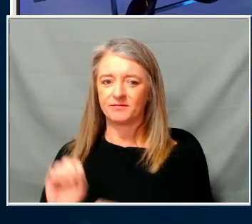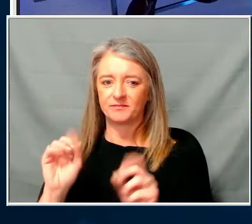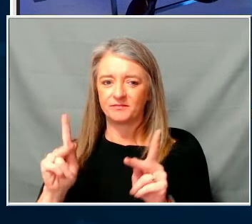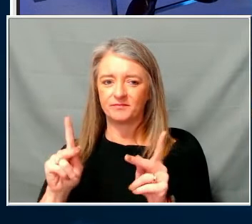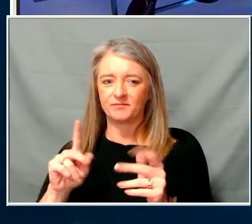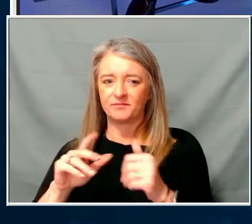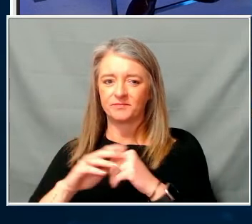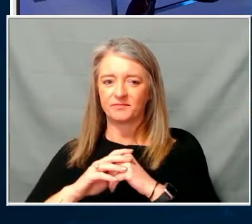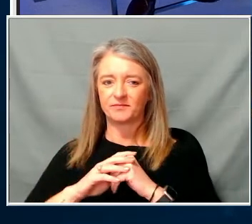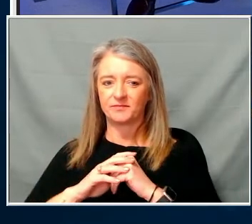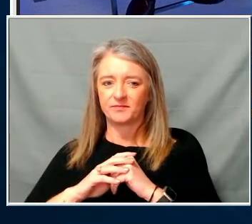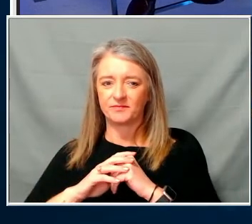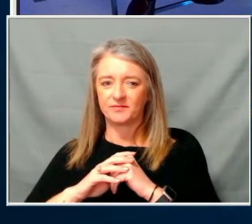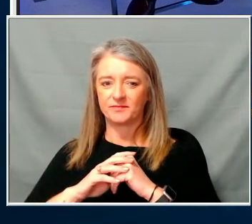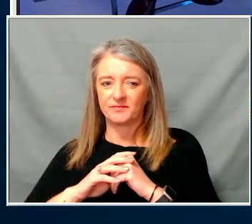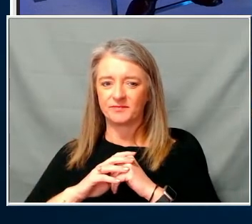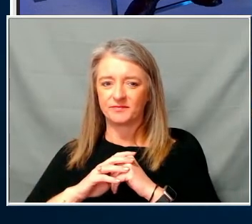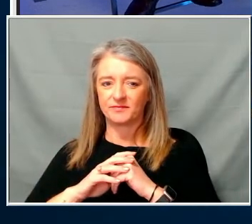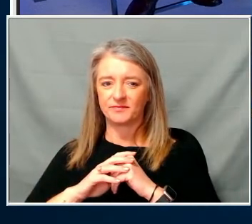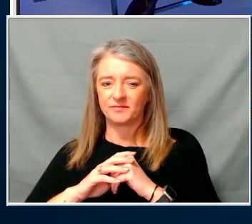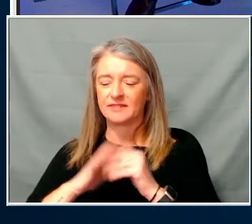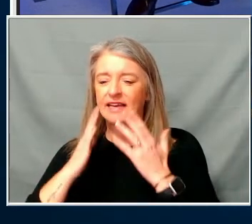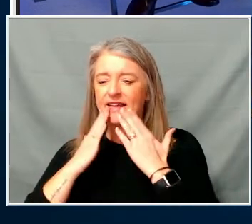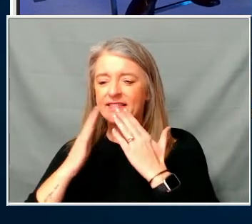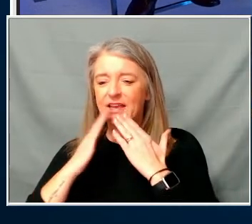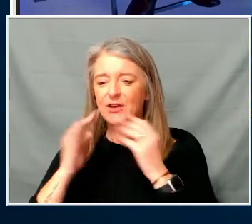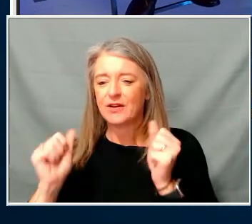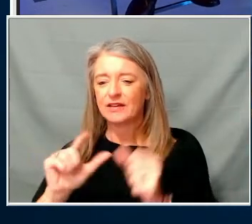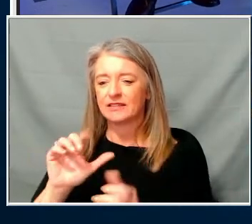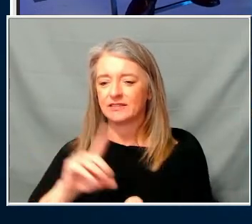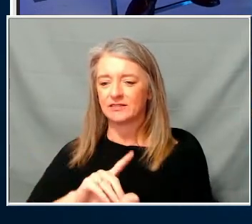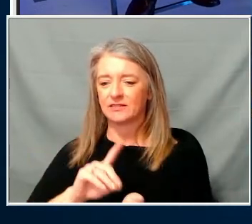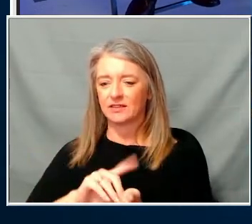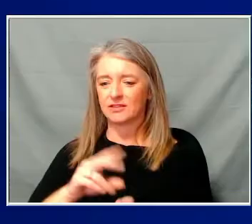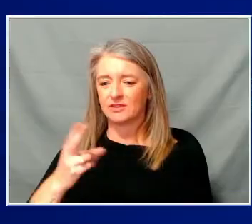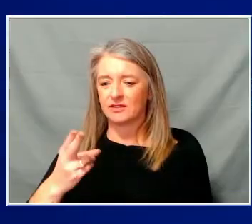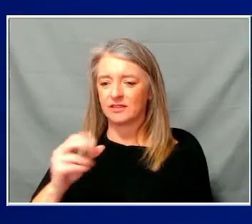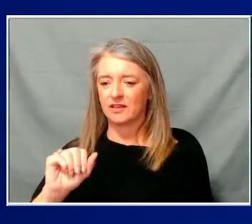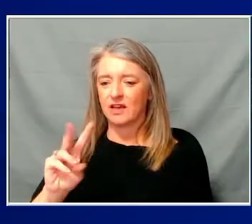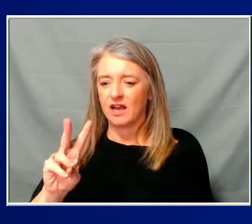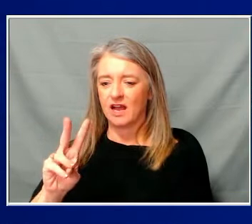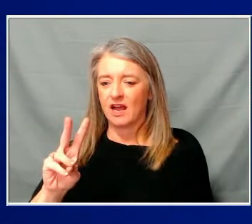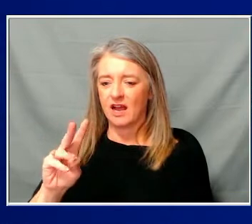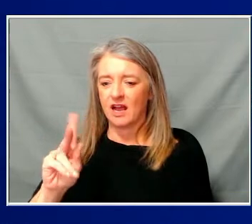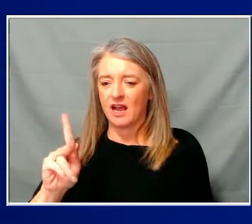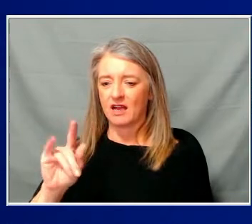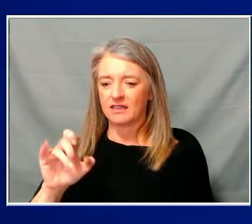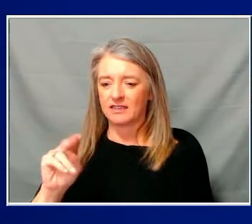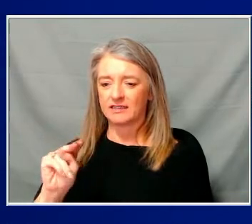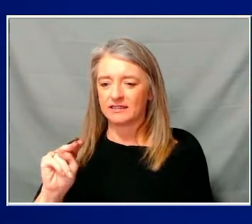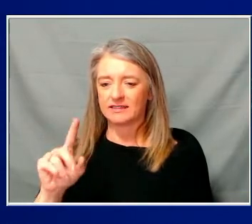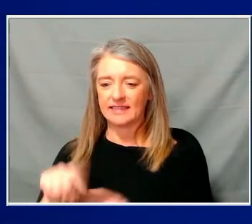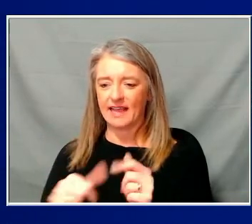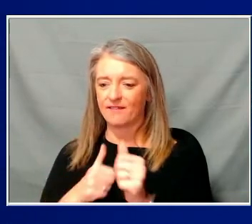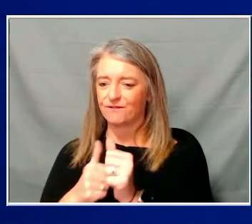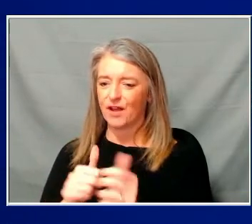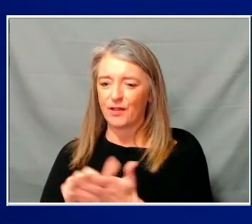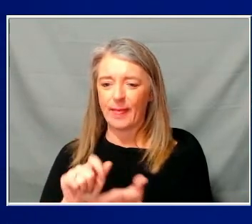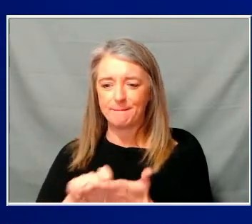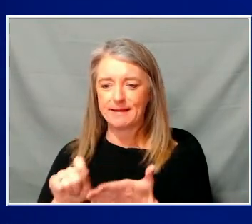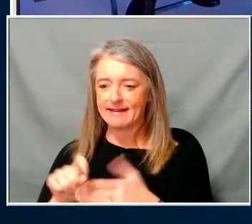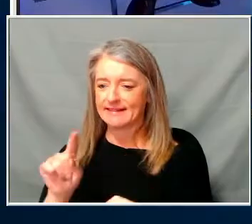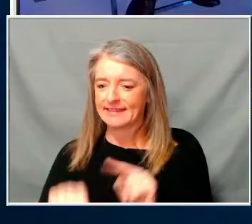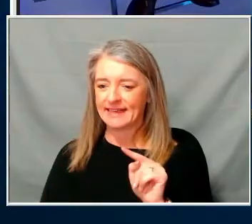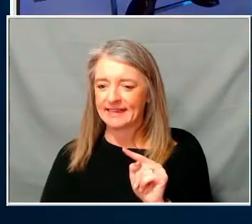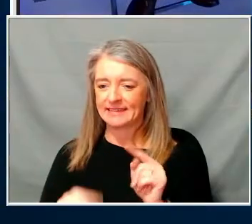everybody. Doctor, and thank you for our great guest today, Dr. Hawkins. And final thoughts. I don't think anybody can follow that pen. I don't think so either, but try. You